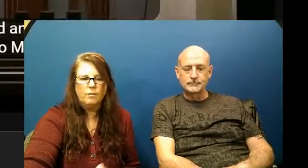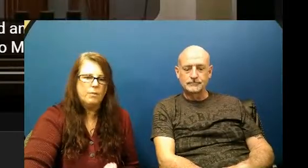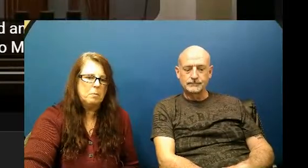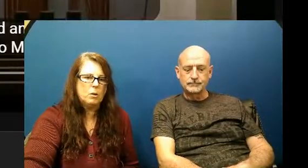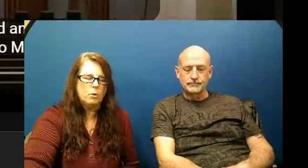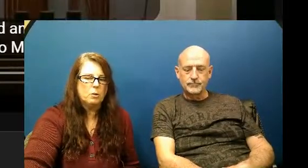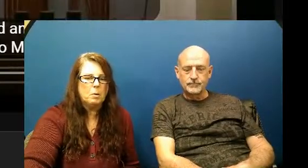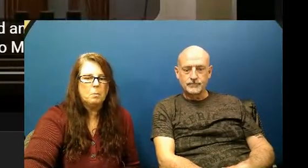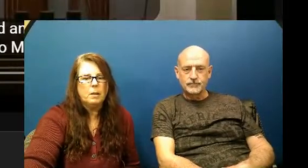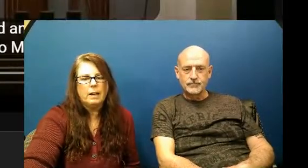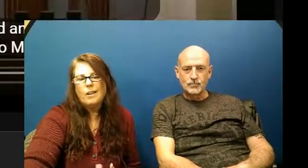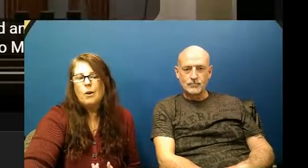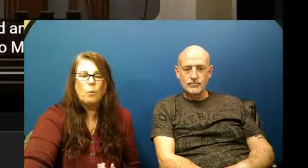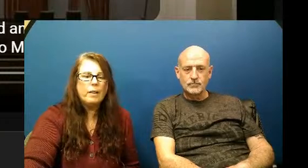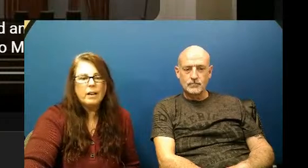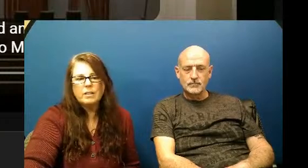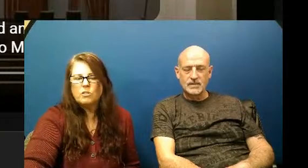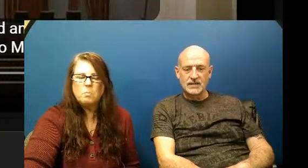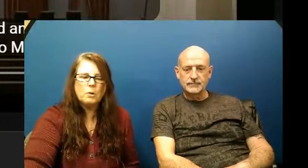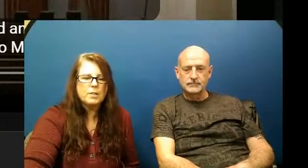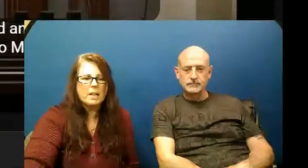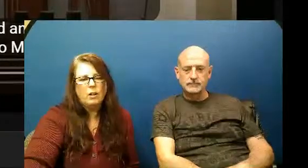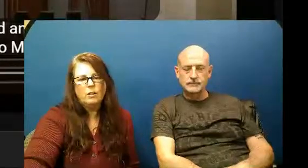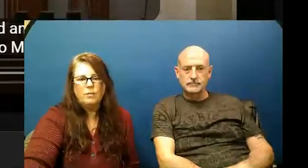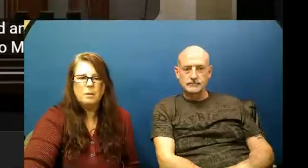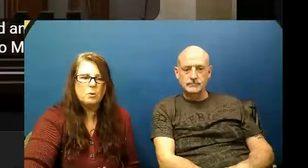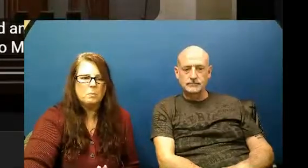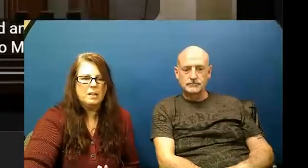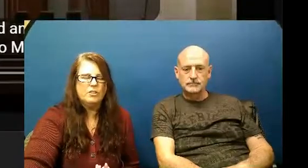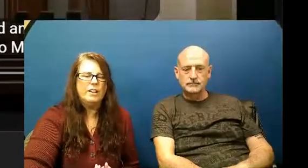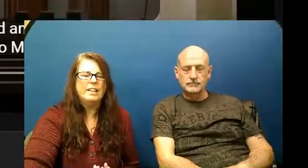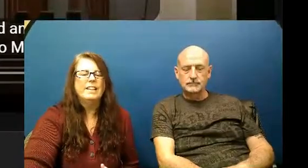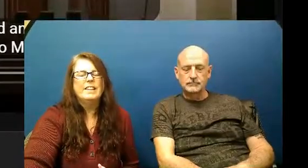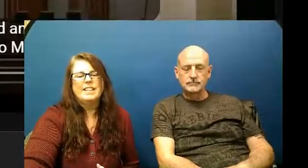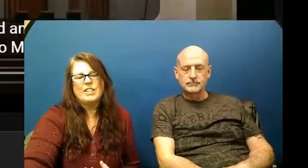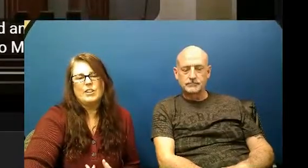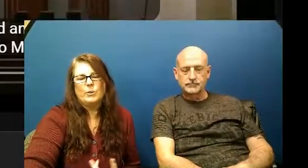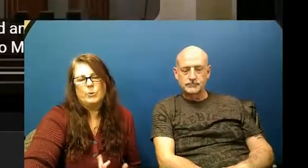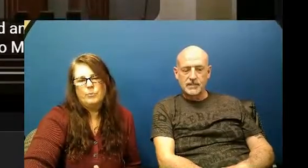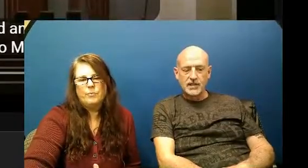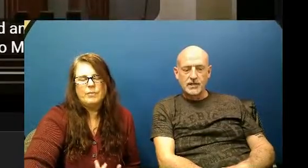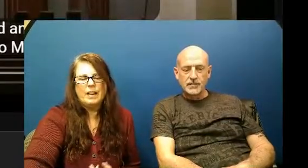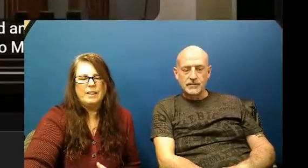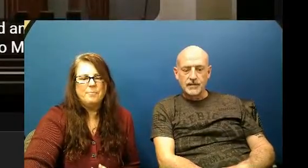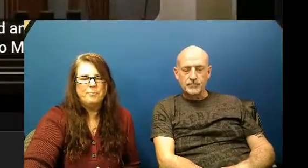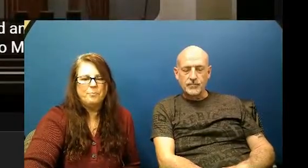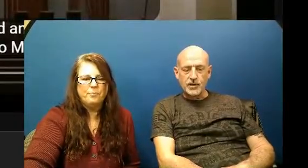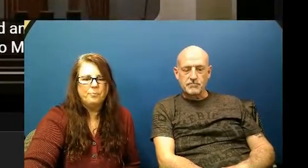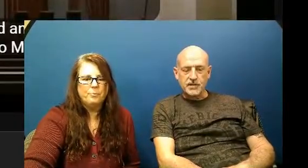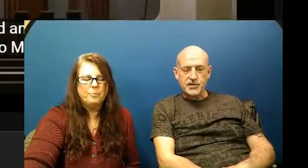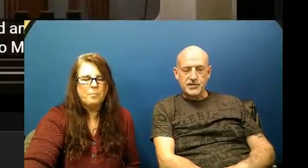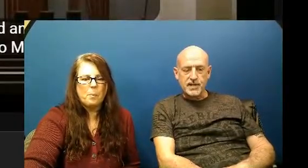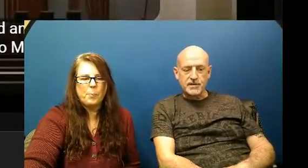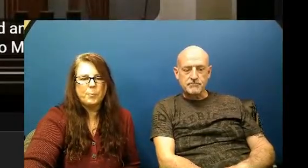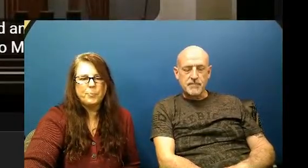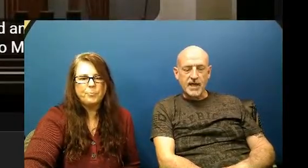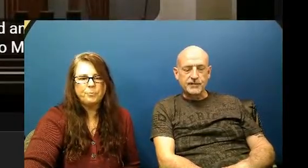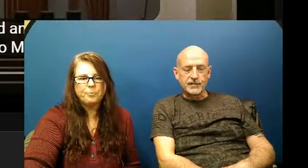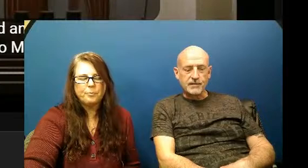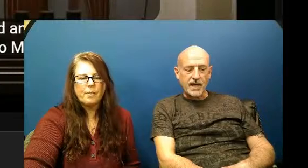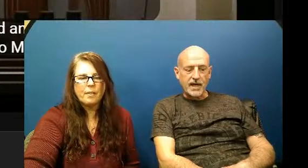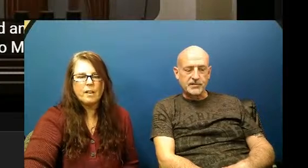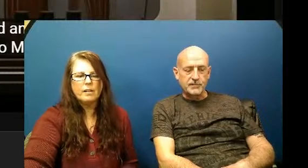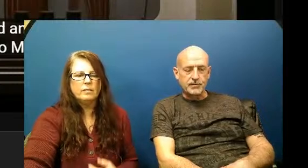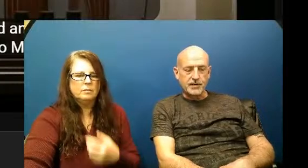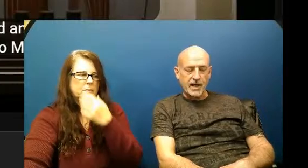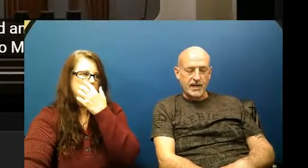TikTok and the family court. They're probably like, why the heck did you post that on our family court page, right? So yeah, they tend to be heavily